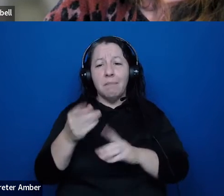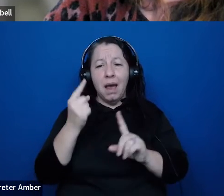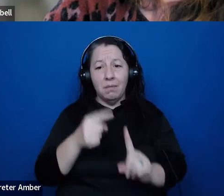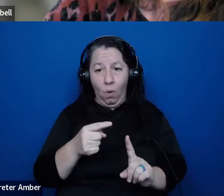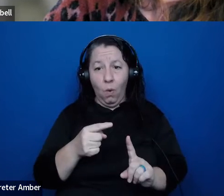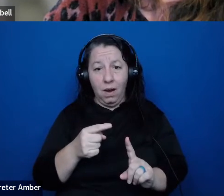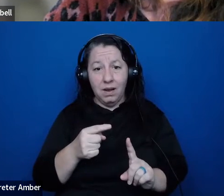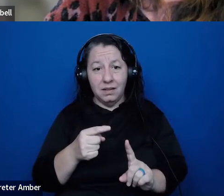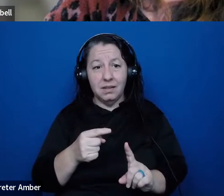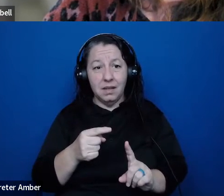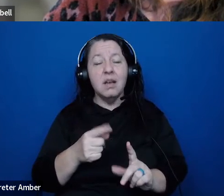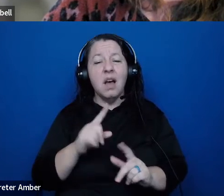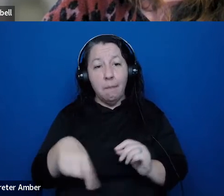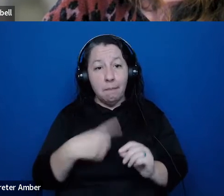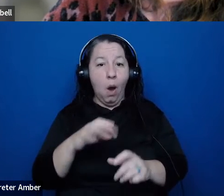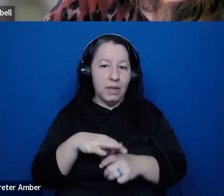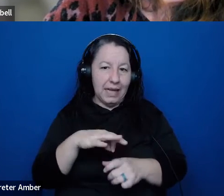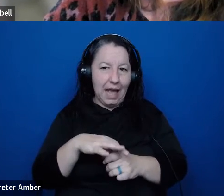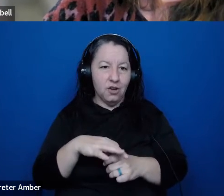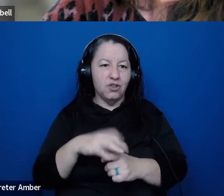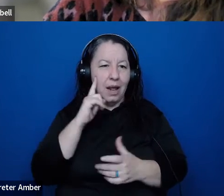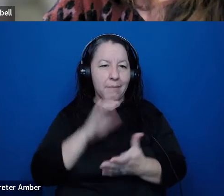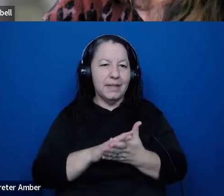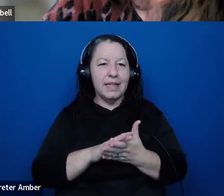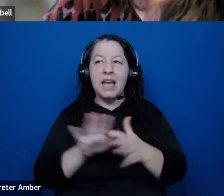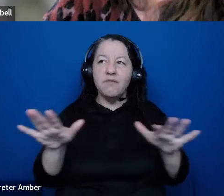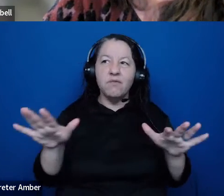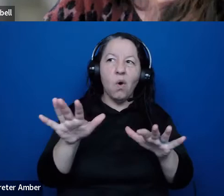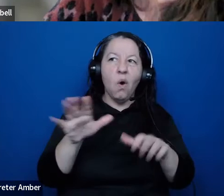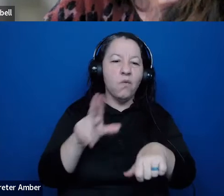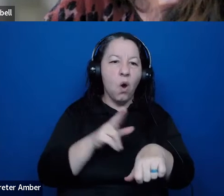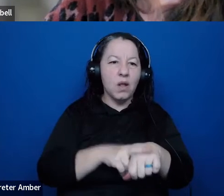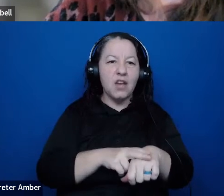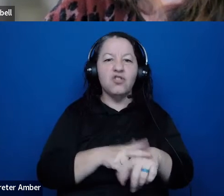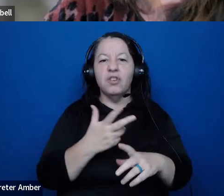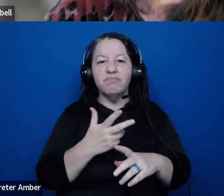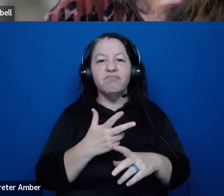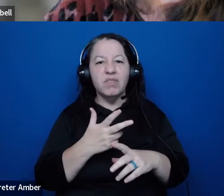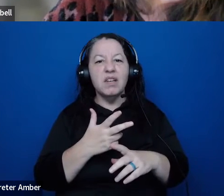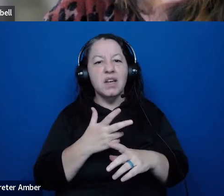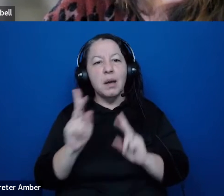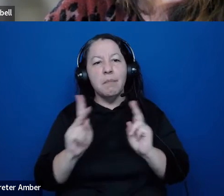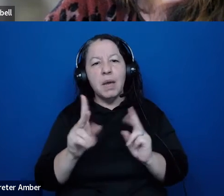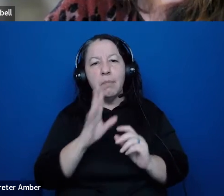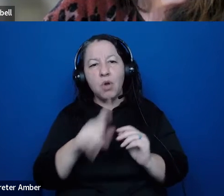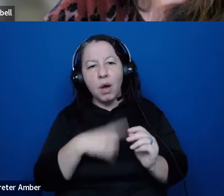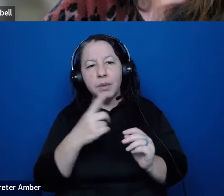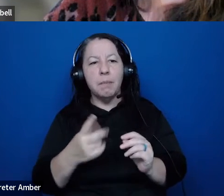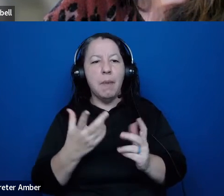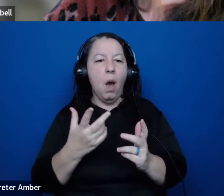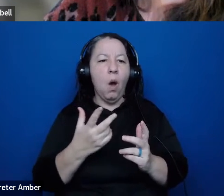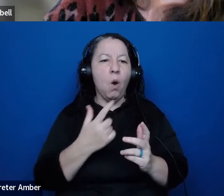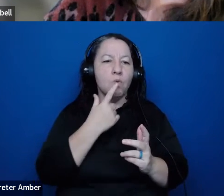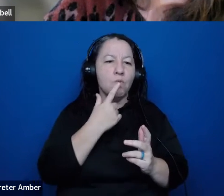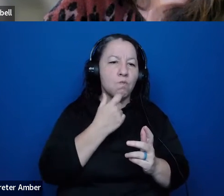the election is, I think nationally, before the election, people talked about a red wave, of Republicans kind